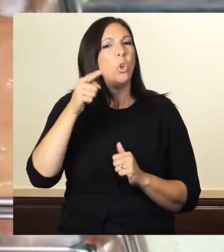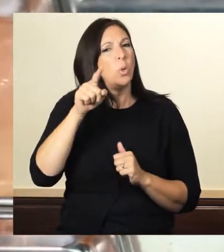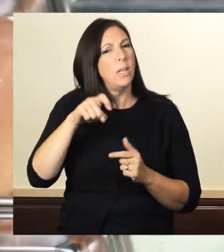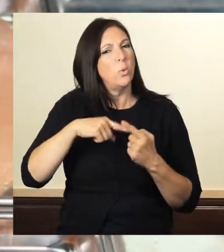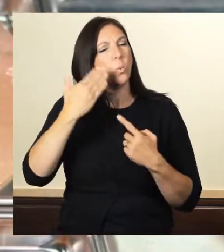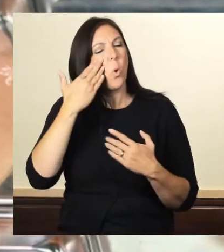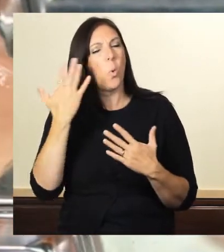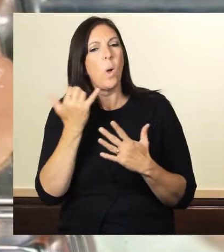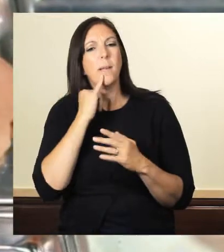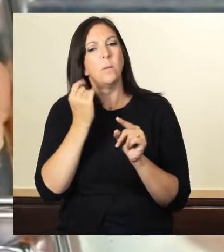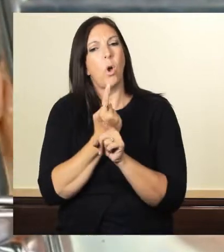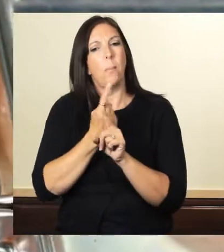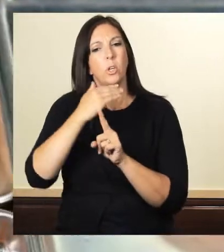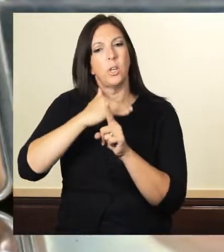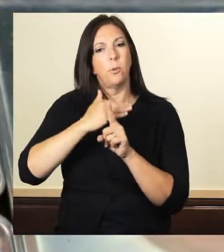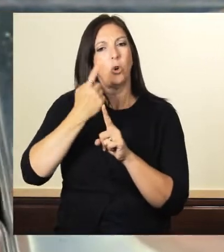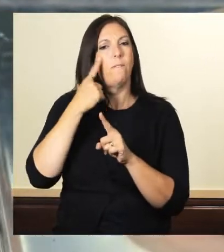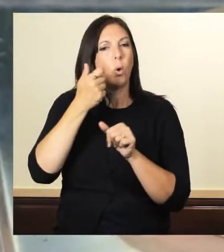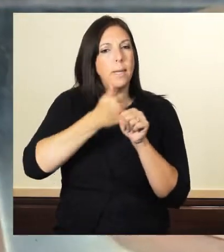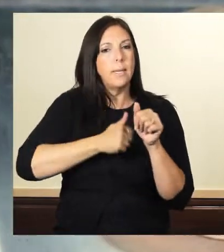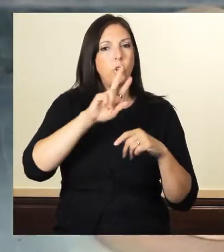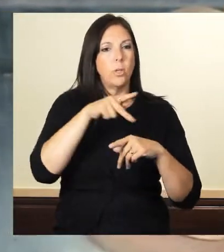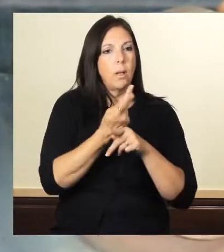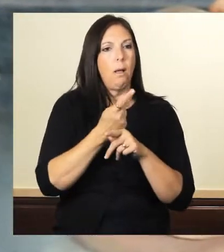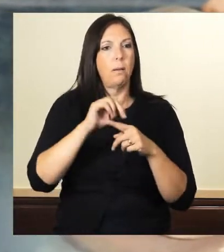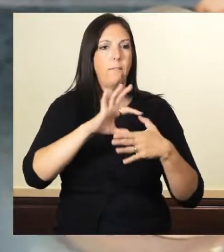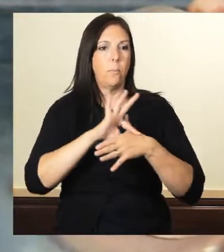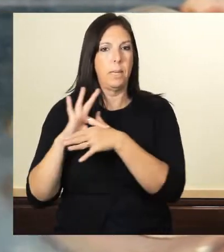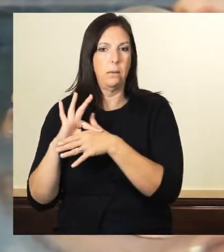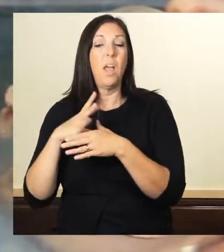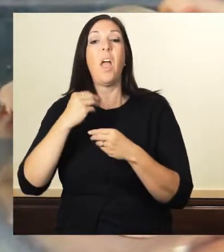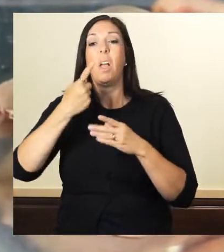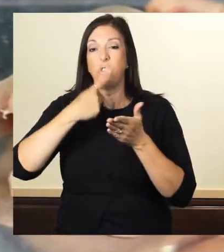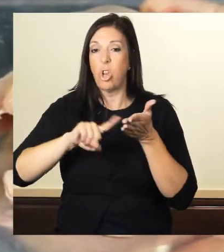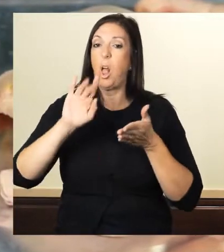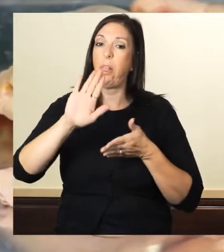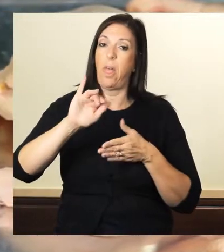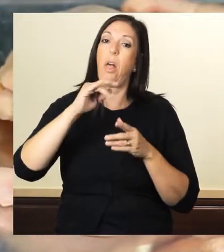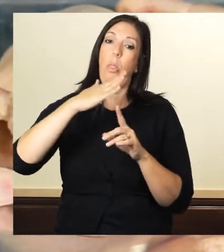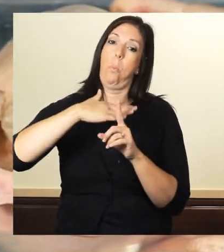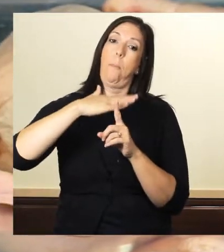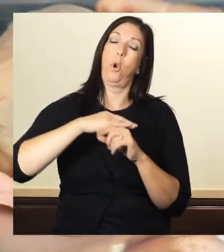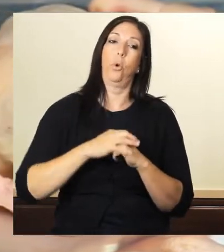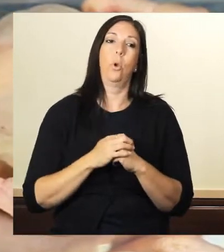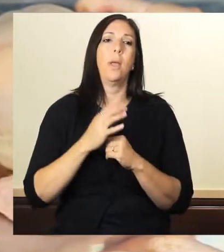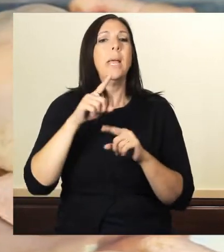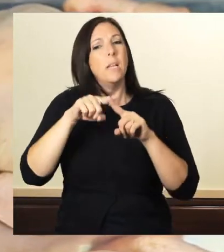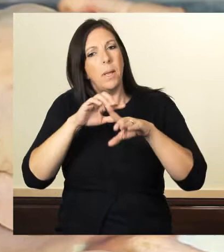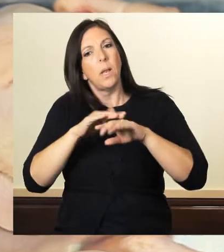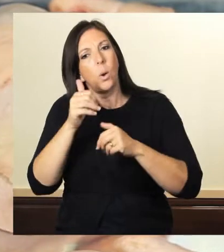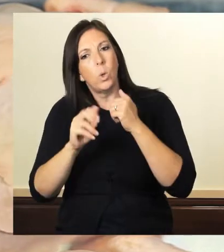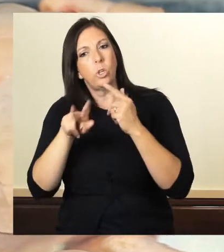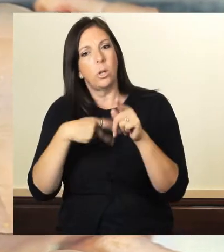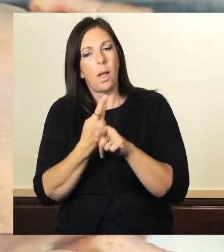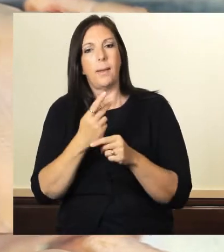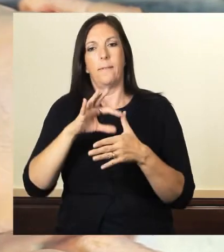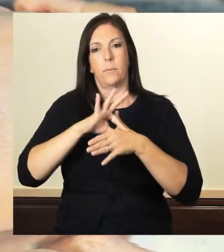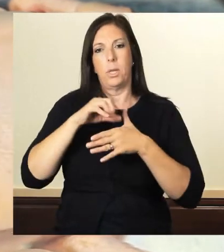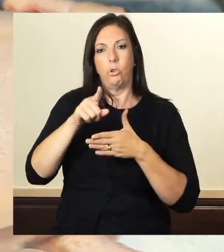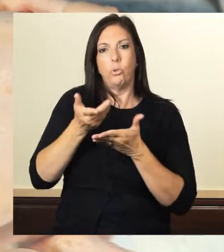your temperatures with the appropriate thermometer. But depending on the type of meat you're serving, safe temperatures can